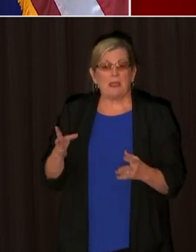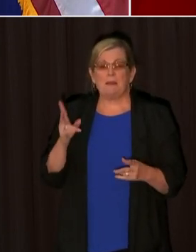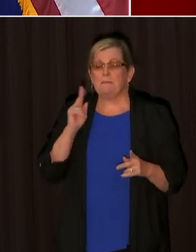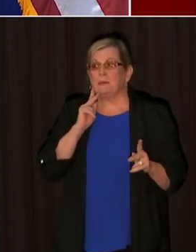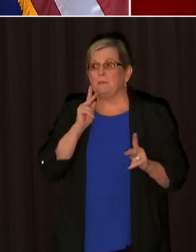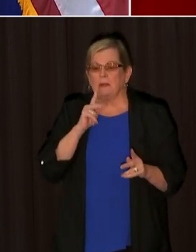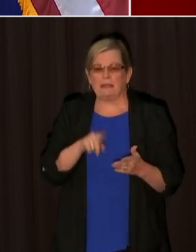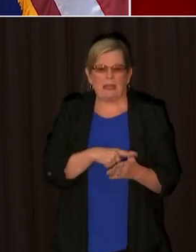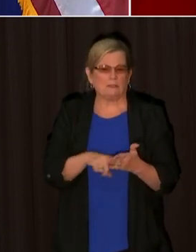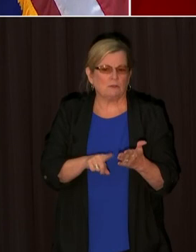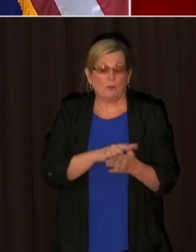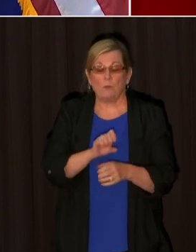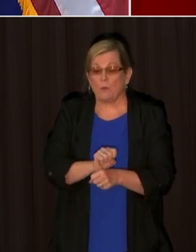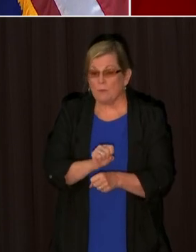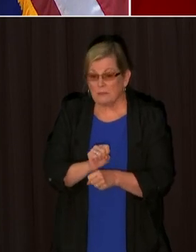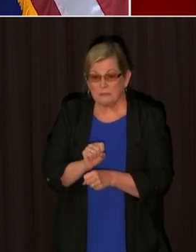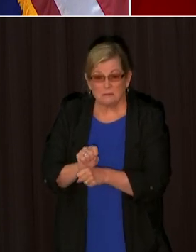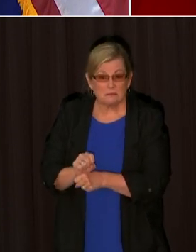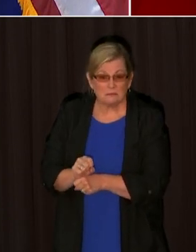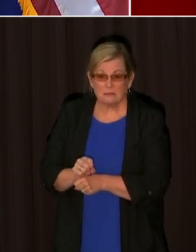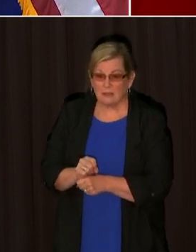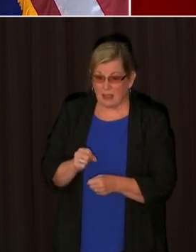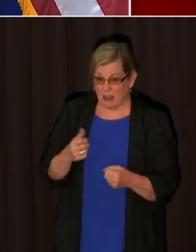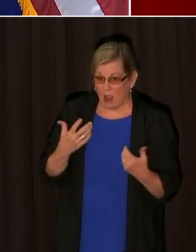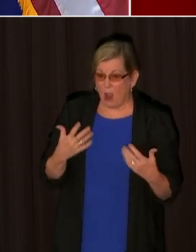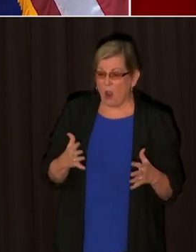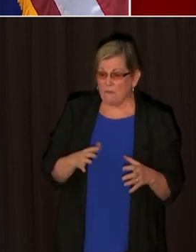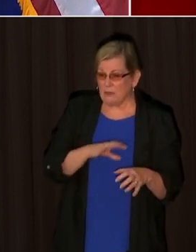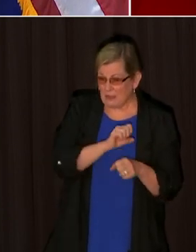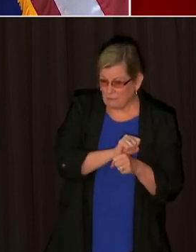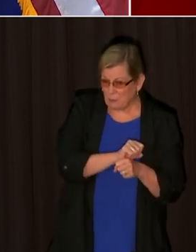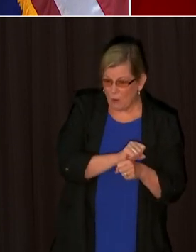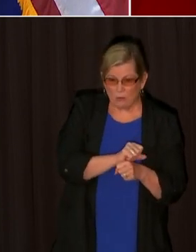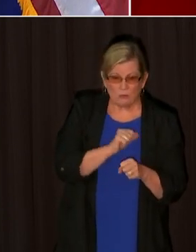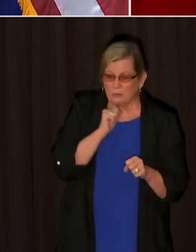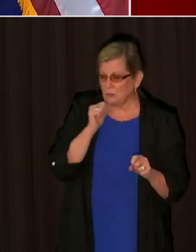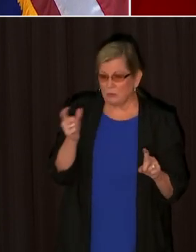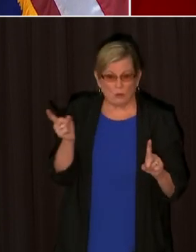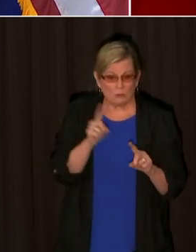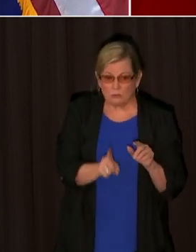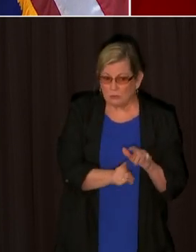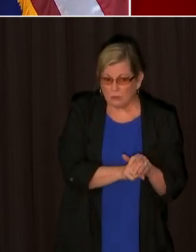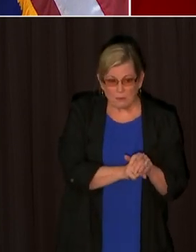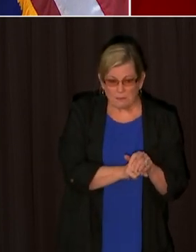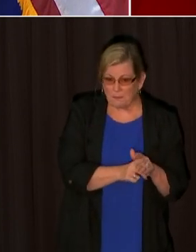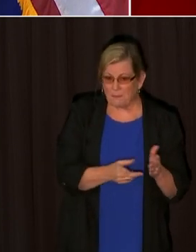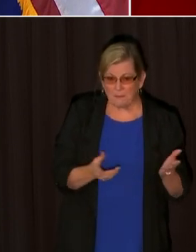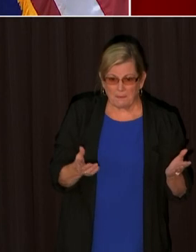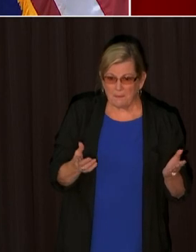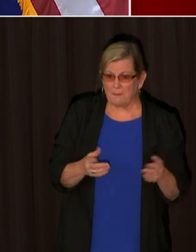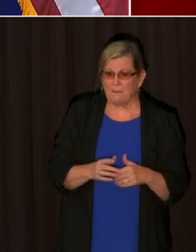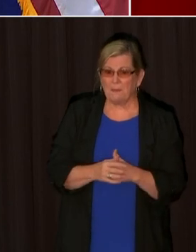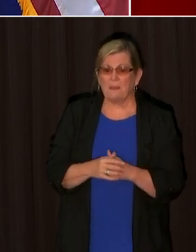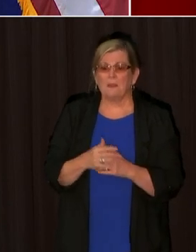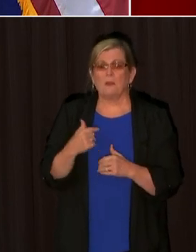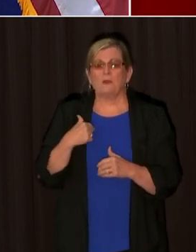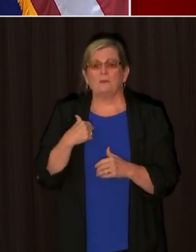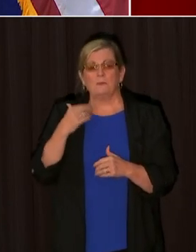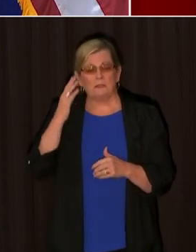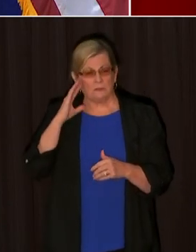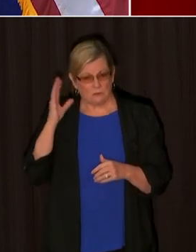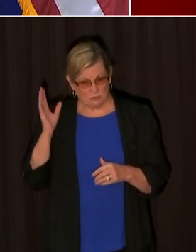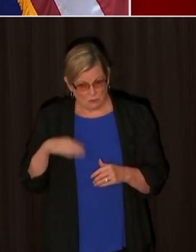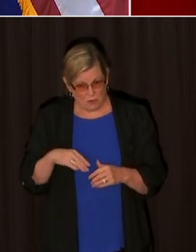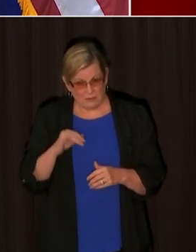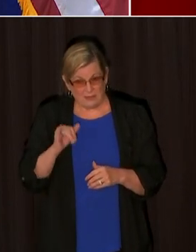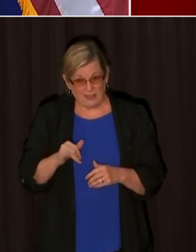up for appointments. We know that there were some very intentional actions that happened with our hospitals and healthcare systems very